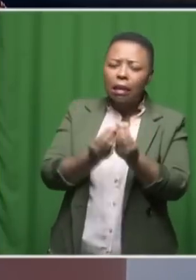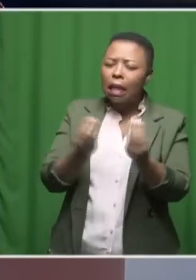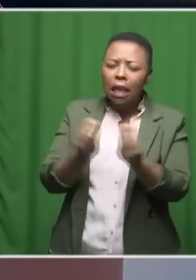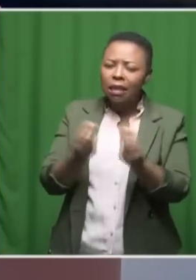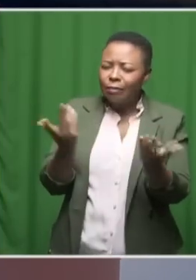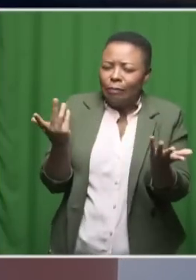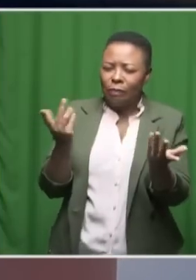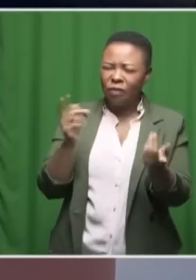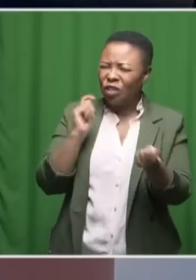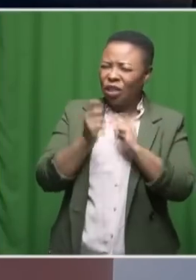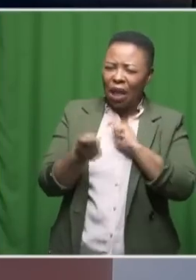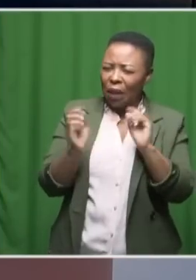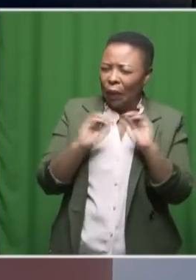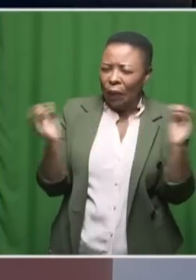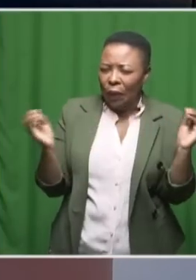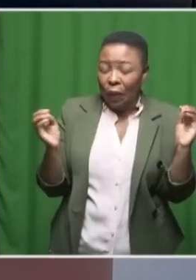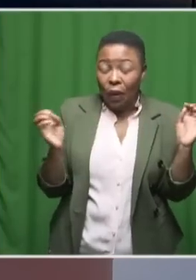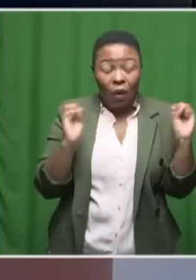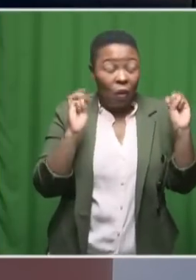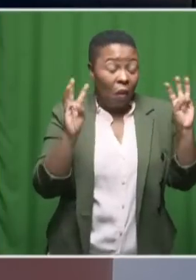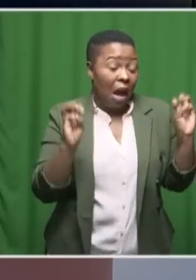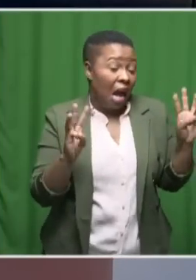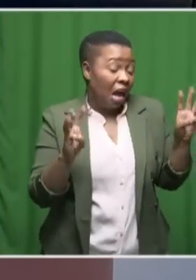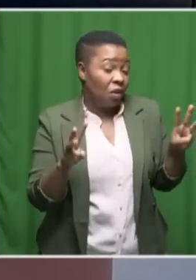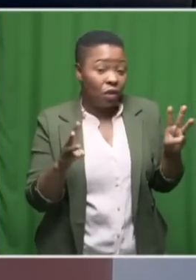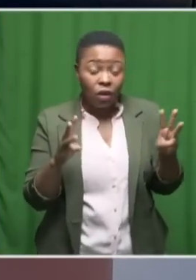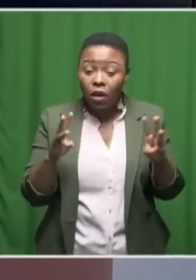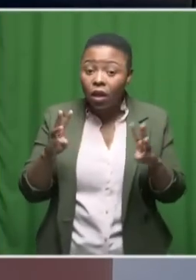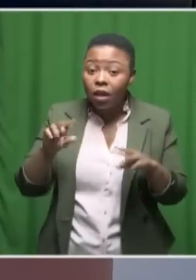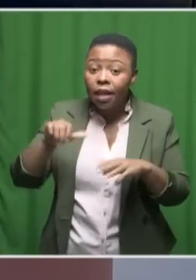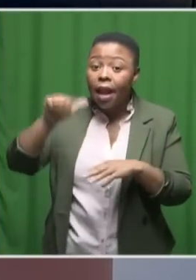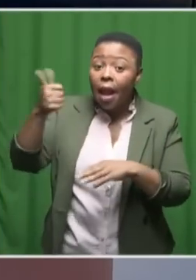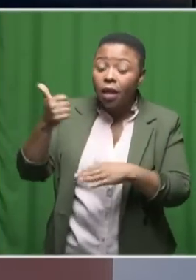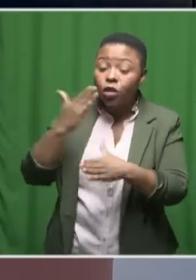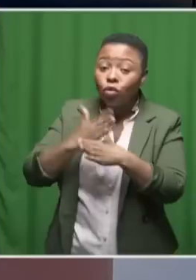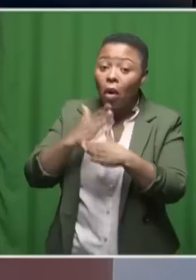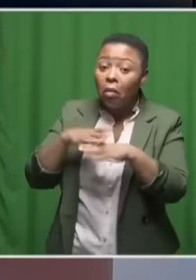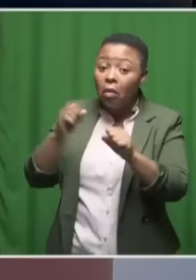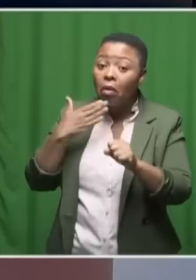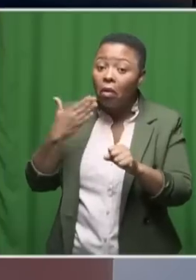the Bridge. Wow. Okay. All right. Well, there you Who's go. going to take that job next? That's the